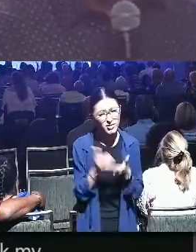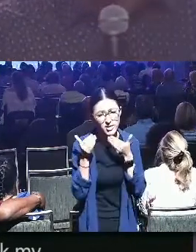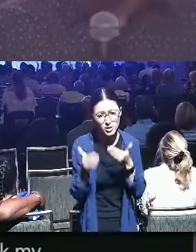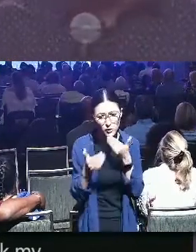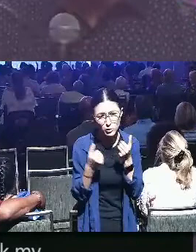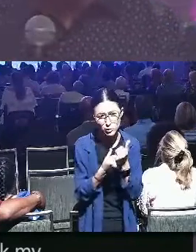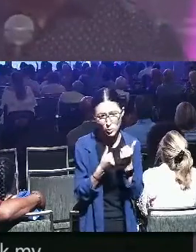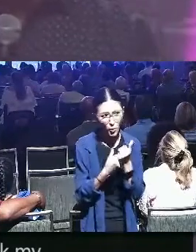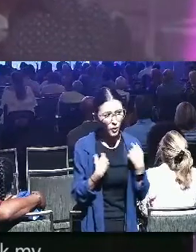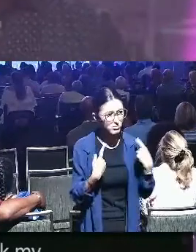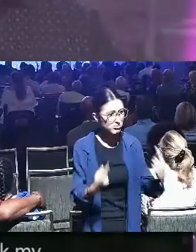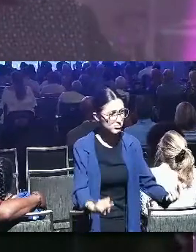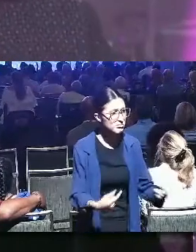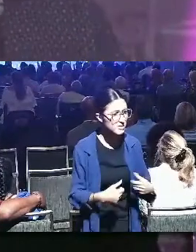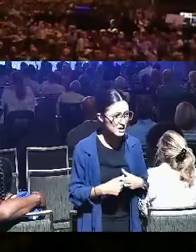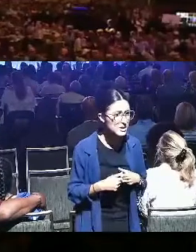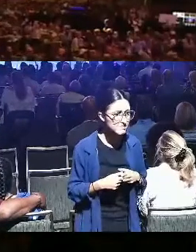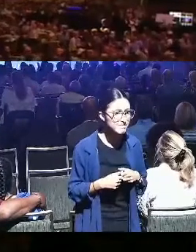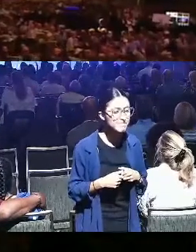Amen.